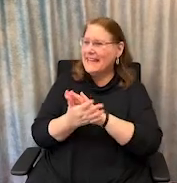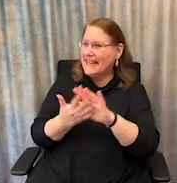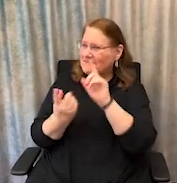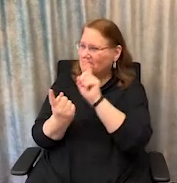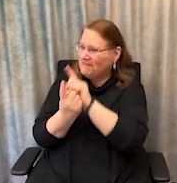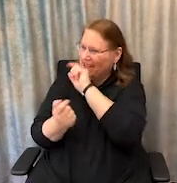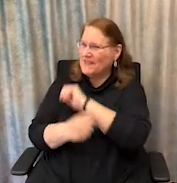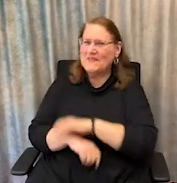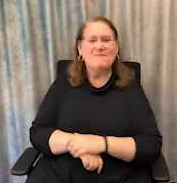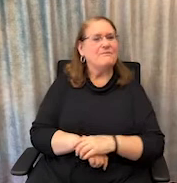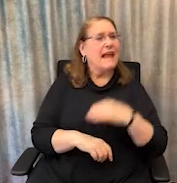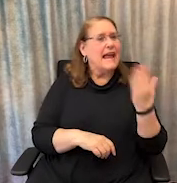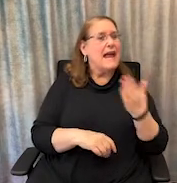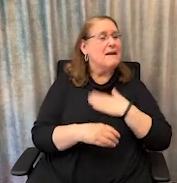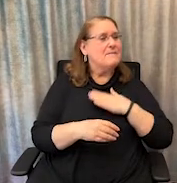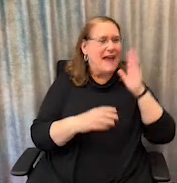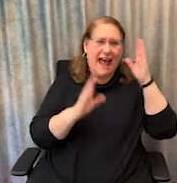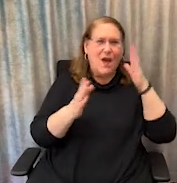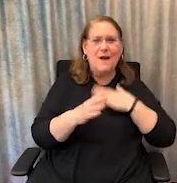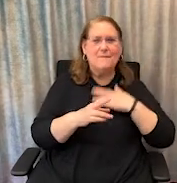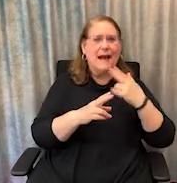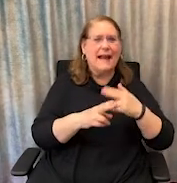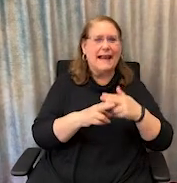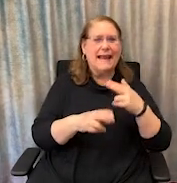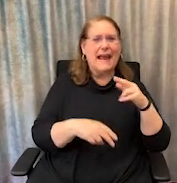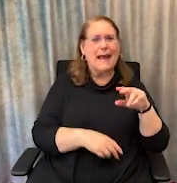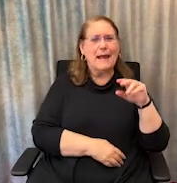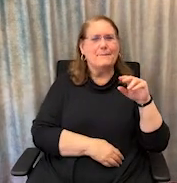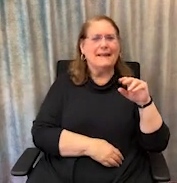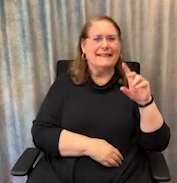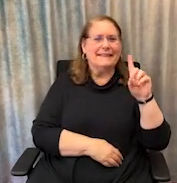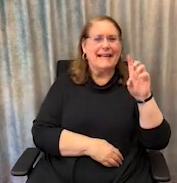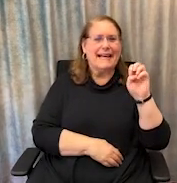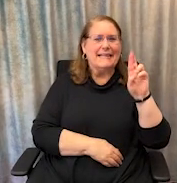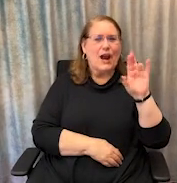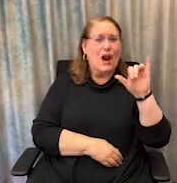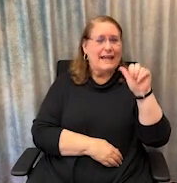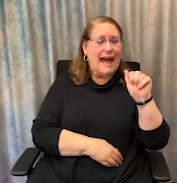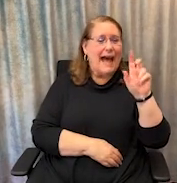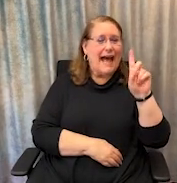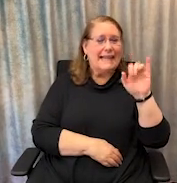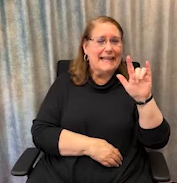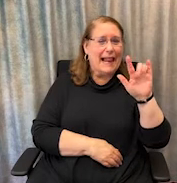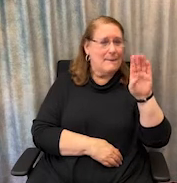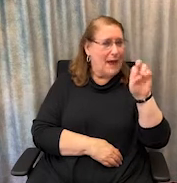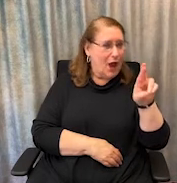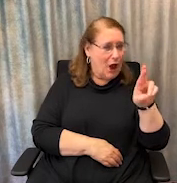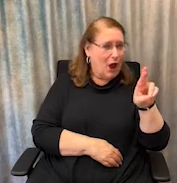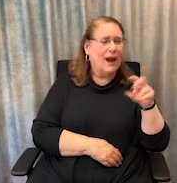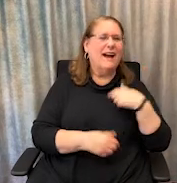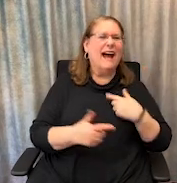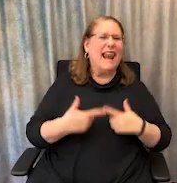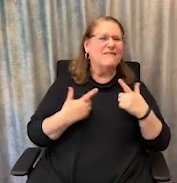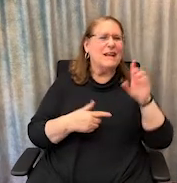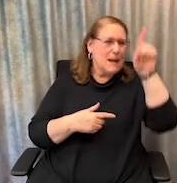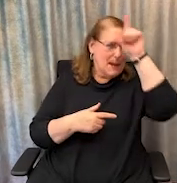Dog. Nice meeting you, Mohammed. So hi, my name is Dada Dilber. I'm 20 years old. I live in Berlin.